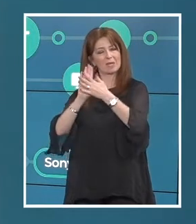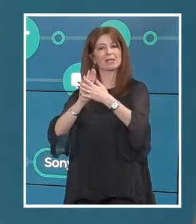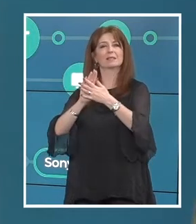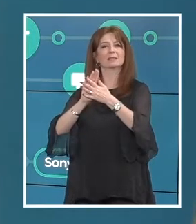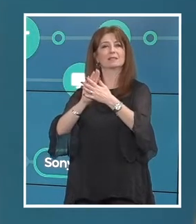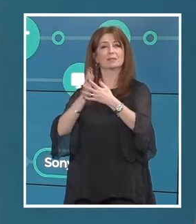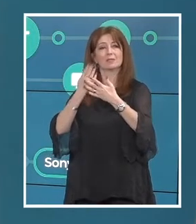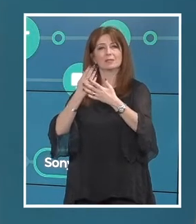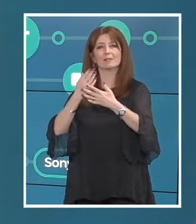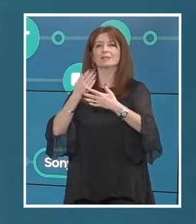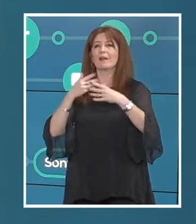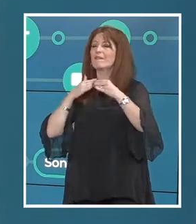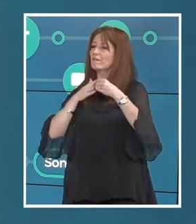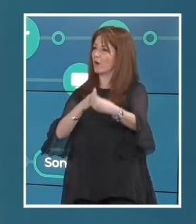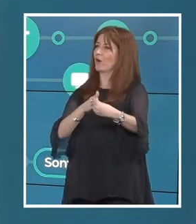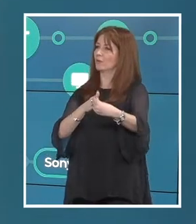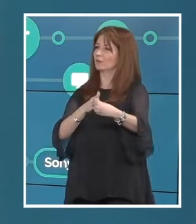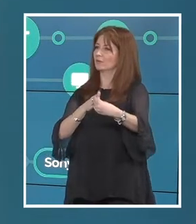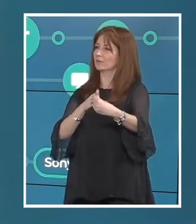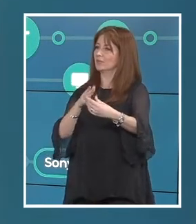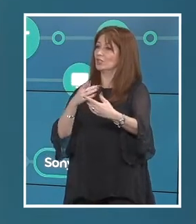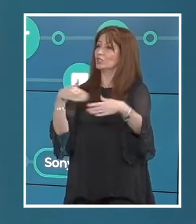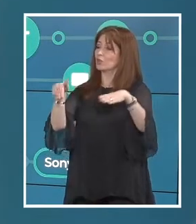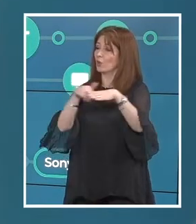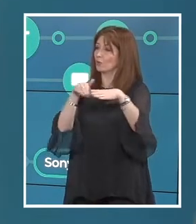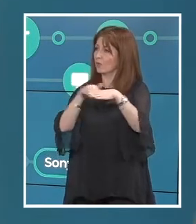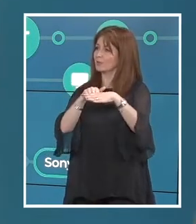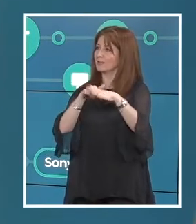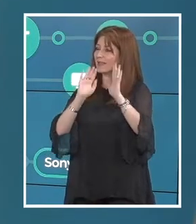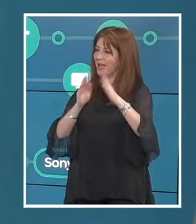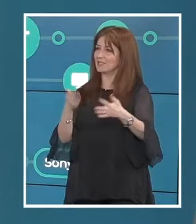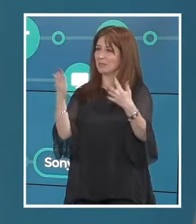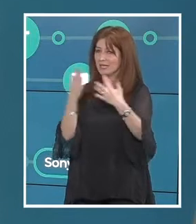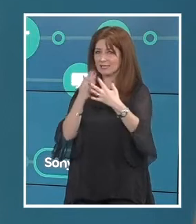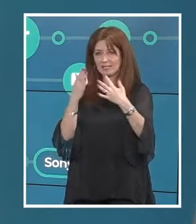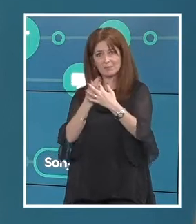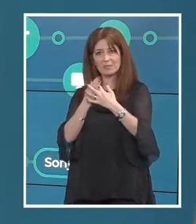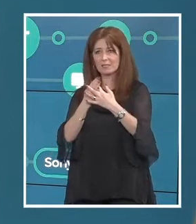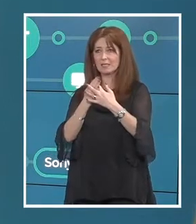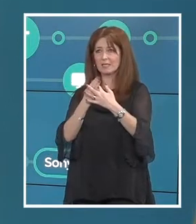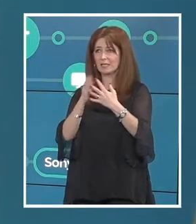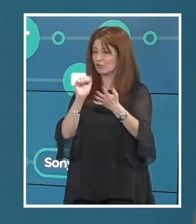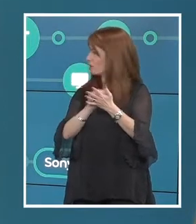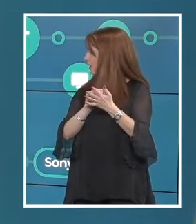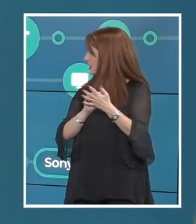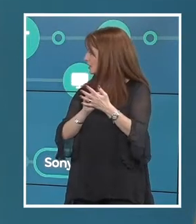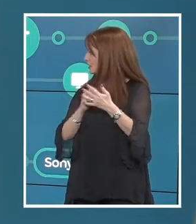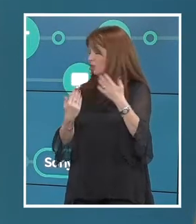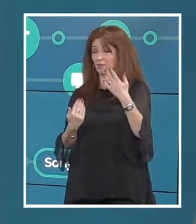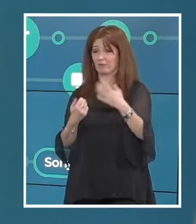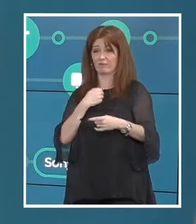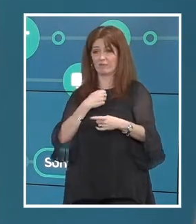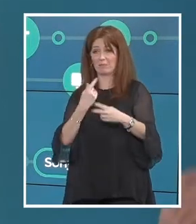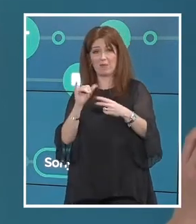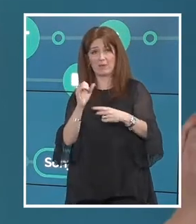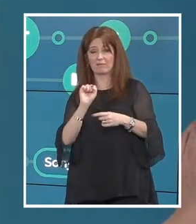content we do is accessible. And if there's anyone has got, because I'm still quite new to this, so we make